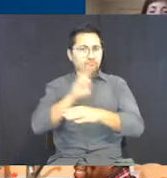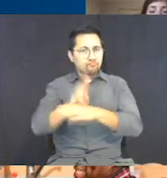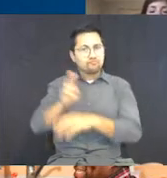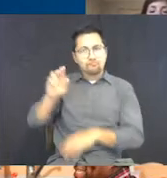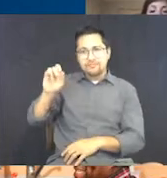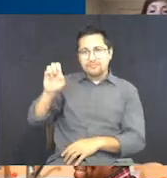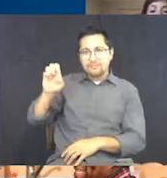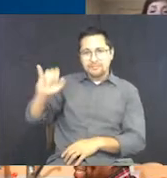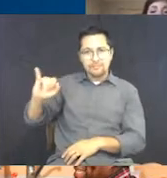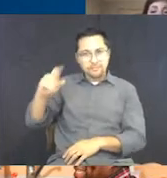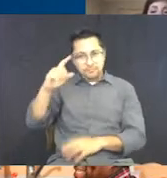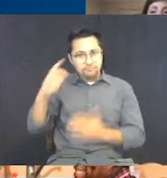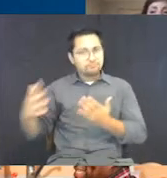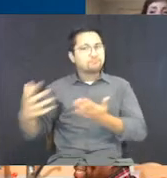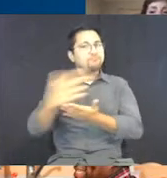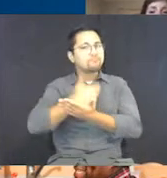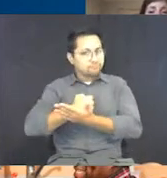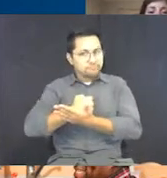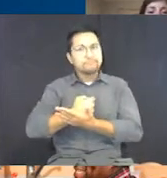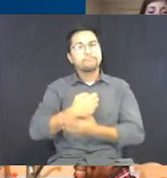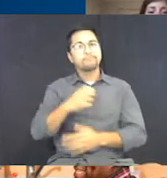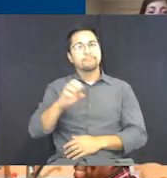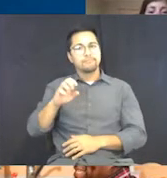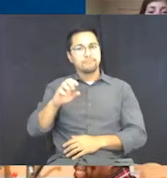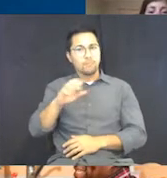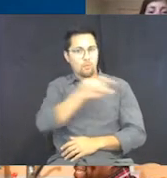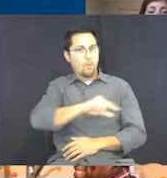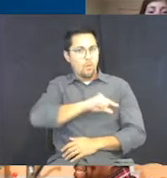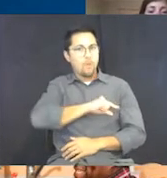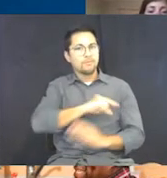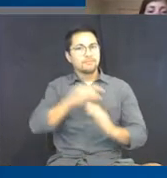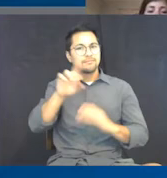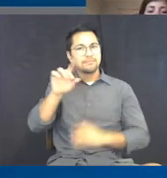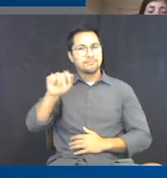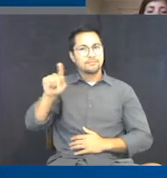technology to gather quantitative data.